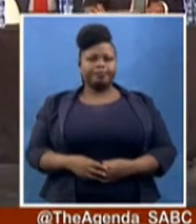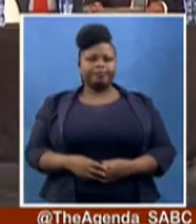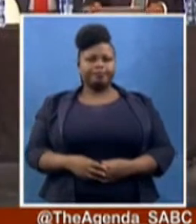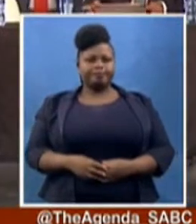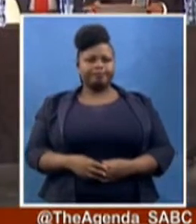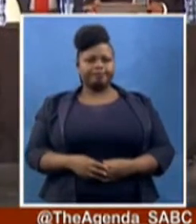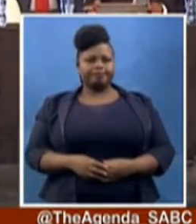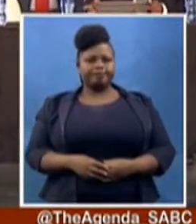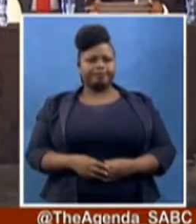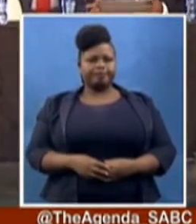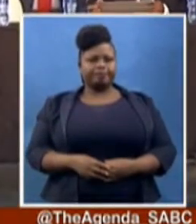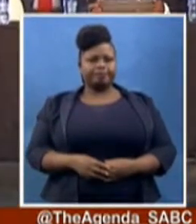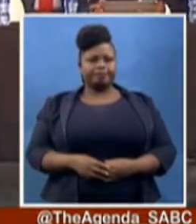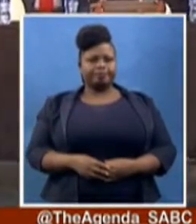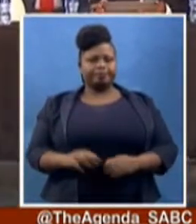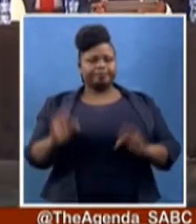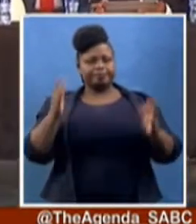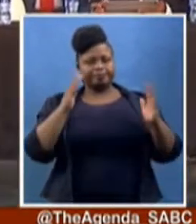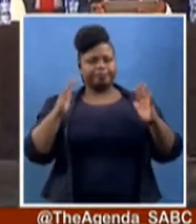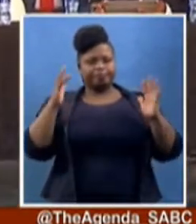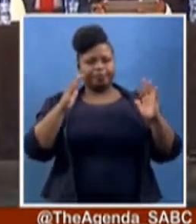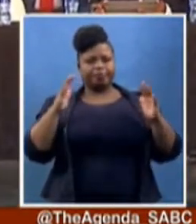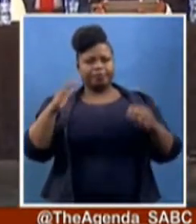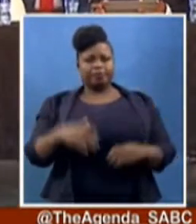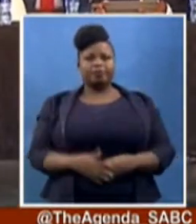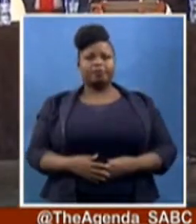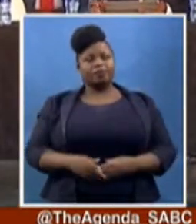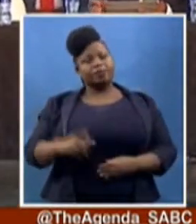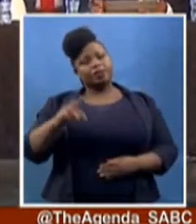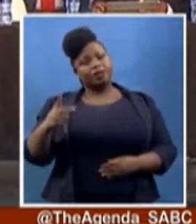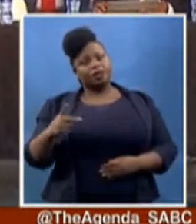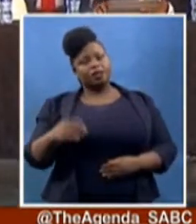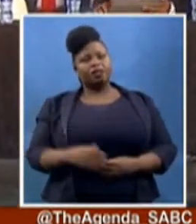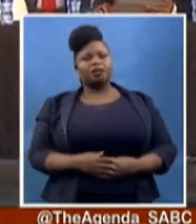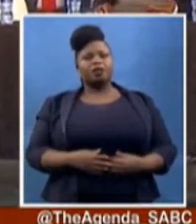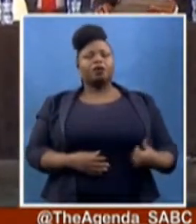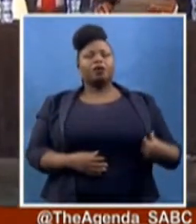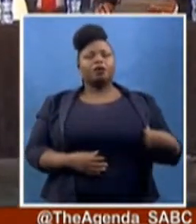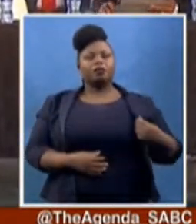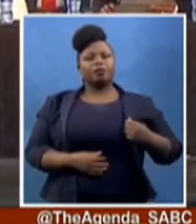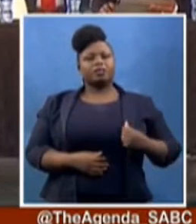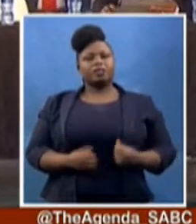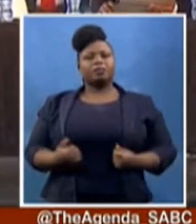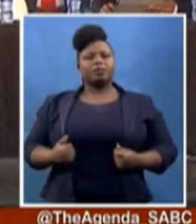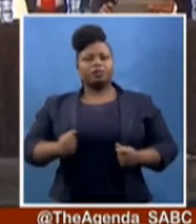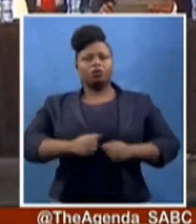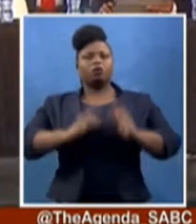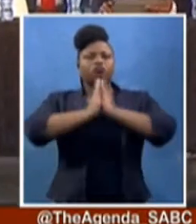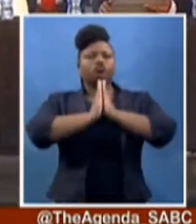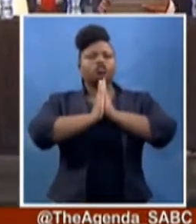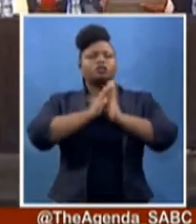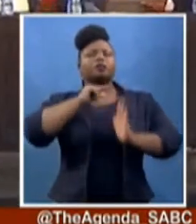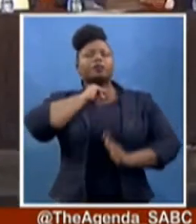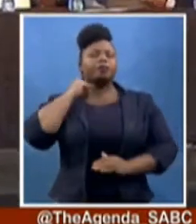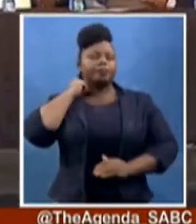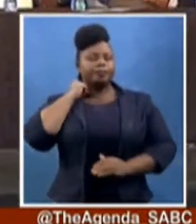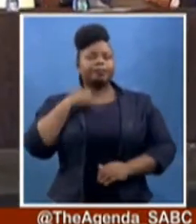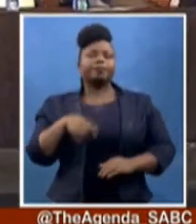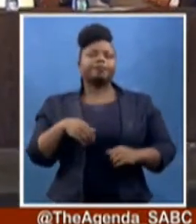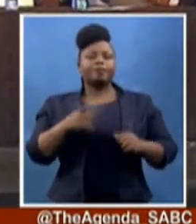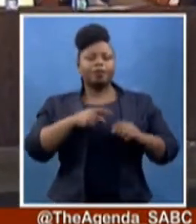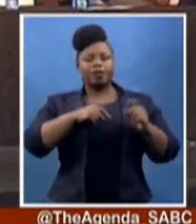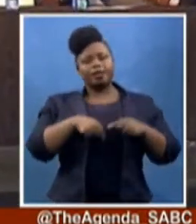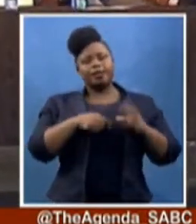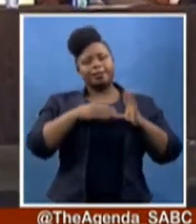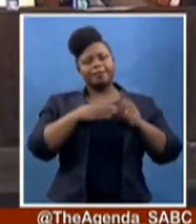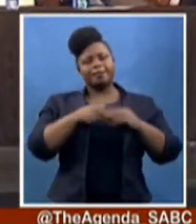Le basadi ba seaparo, bomme ba tshwereng thipa ka bohaleng. The Women's League